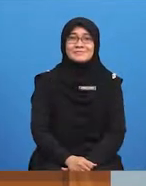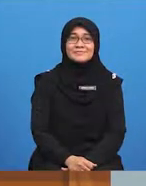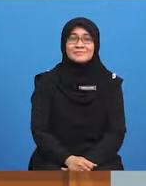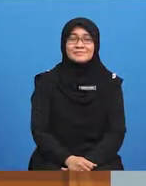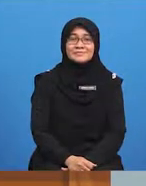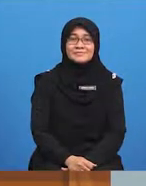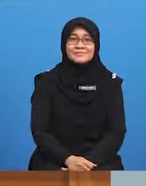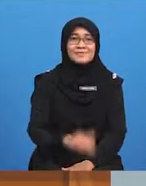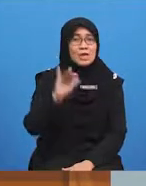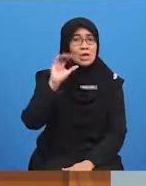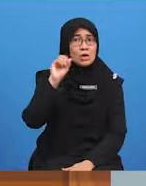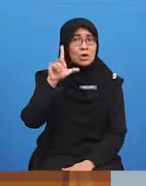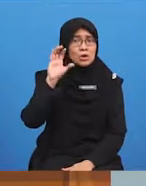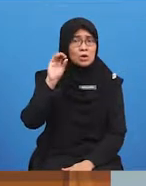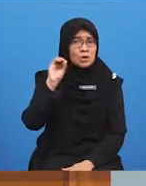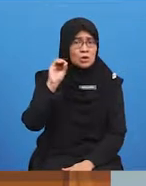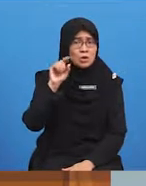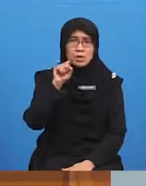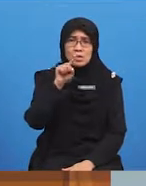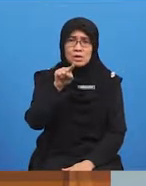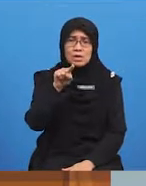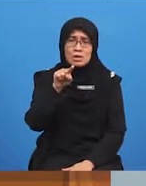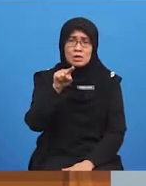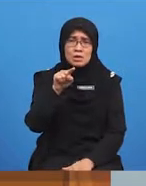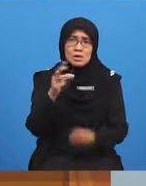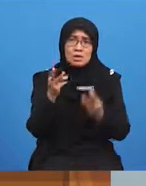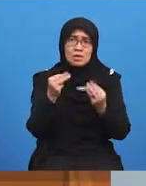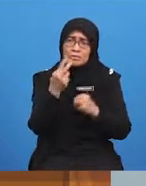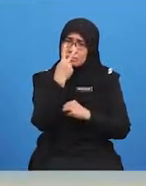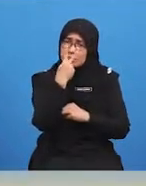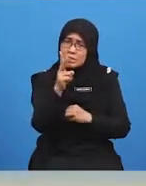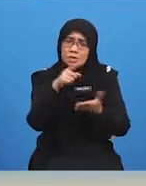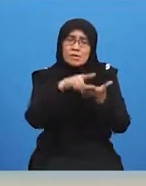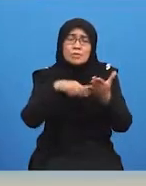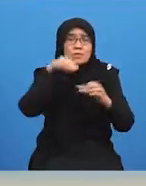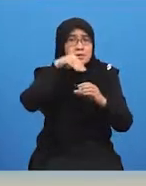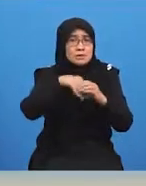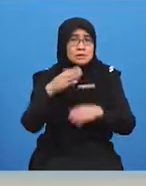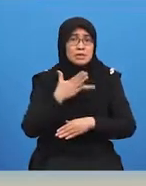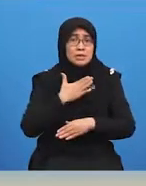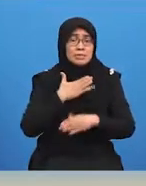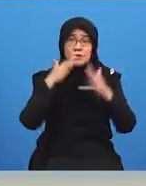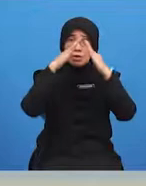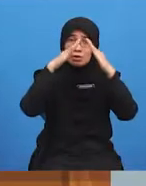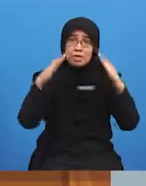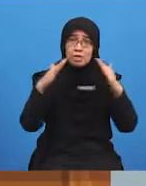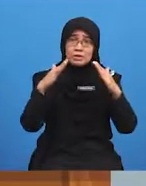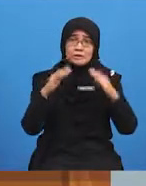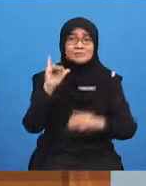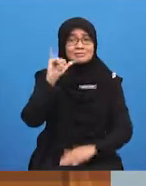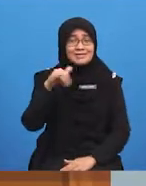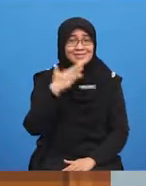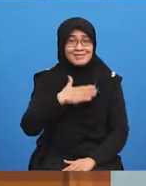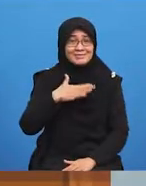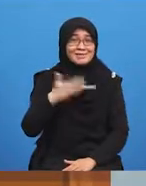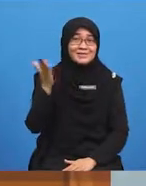YOLO! Do you want to see what's inside my house? Yes, please, Miss Hazrin. Let's